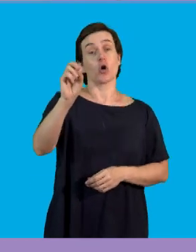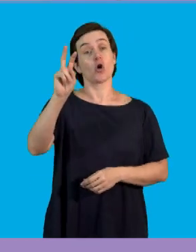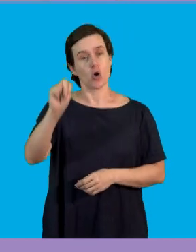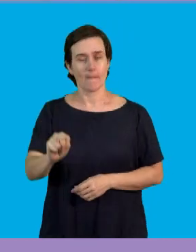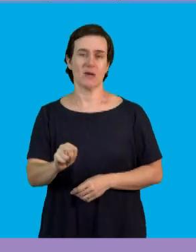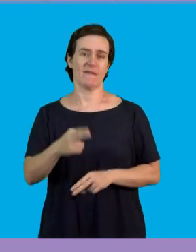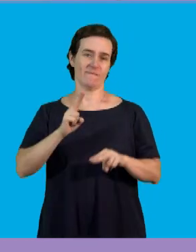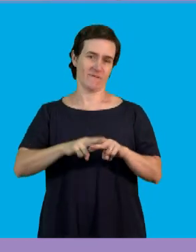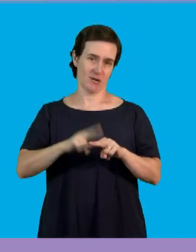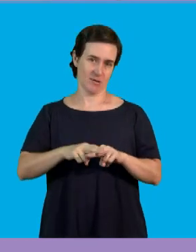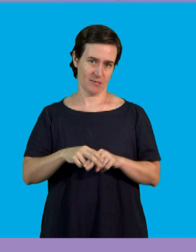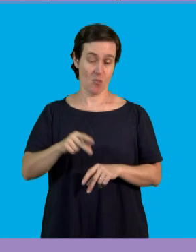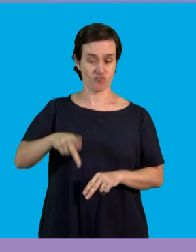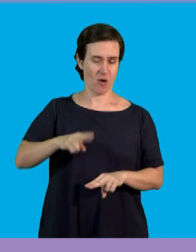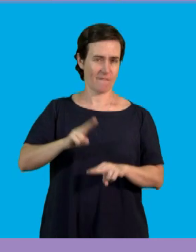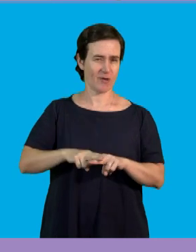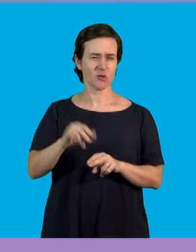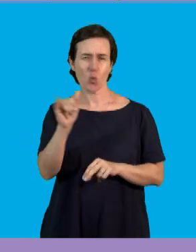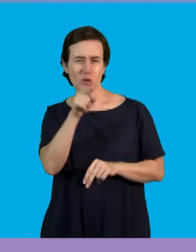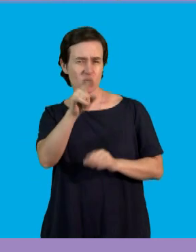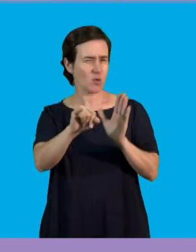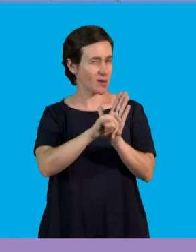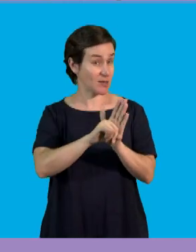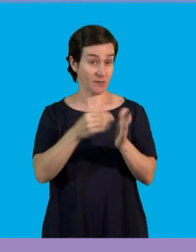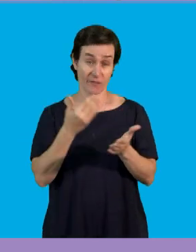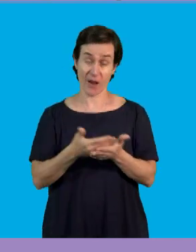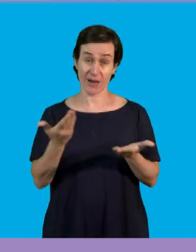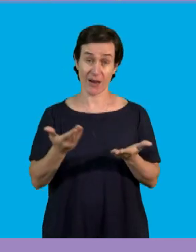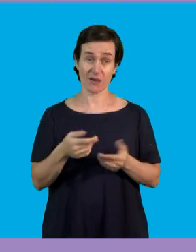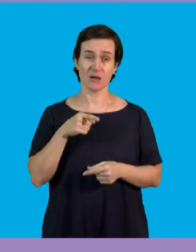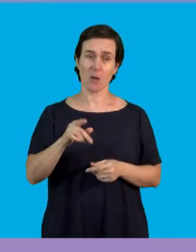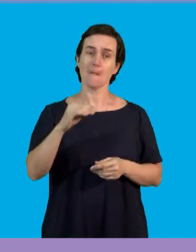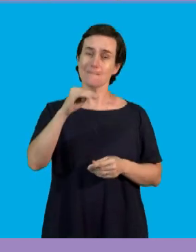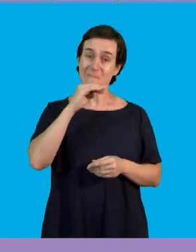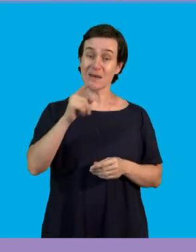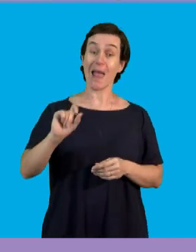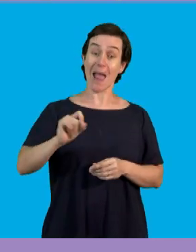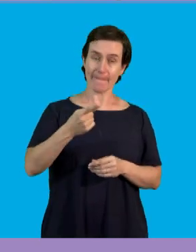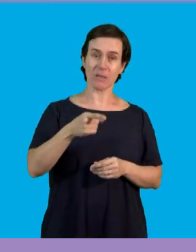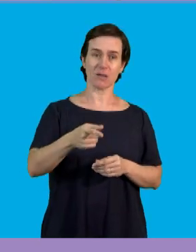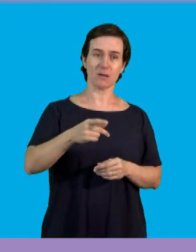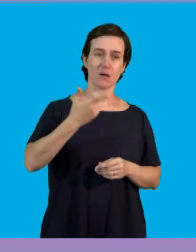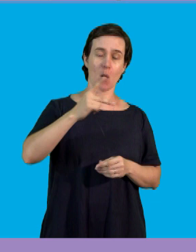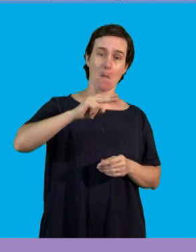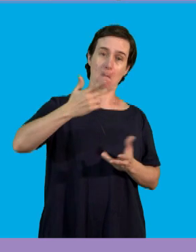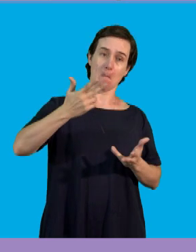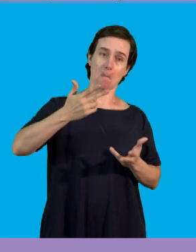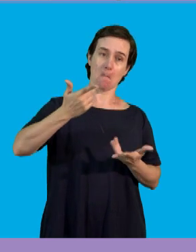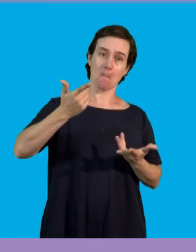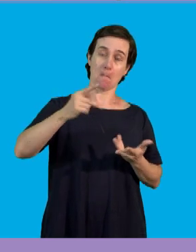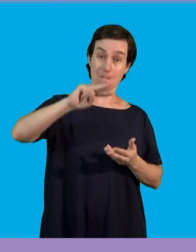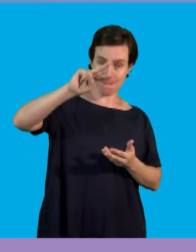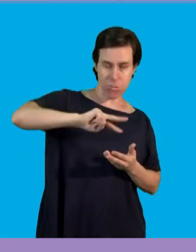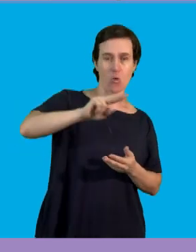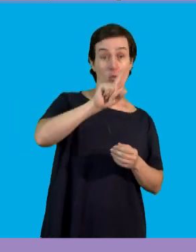the common prime factors. So which ones can you identify as common, meaning they appear from